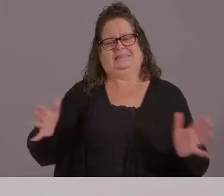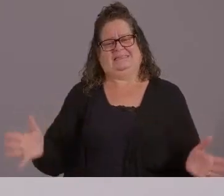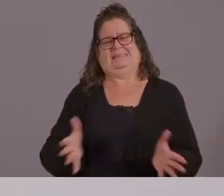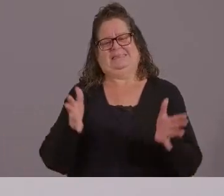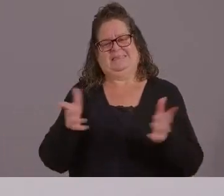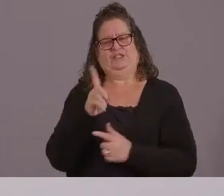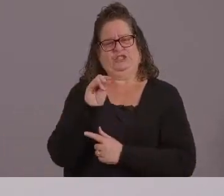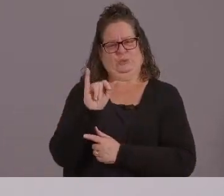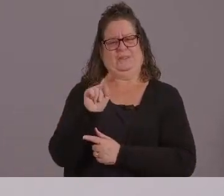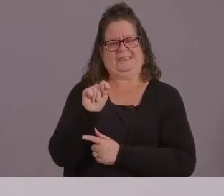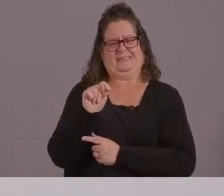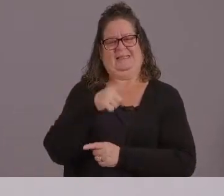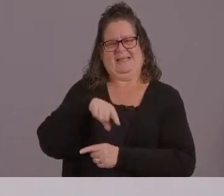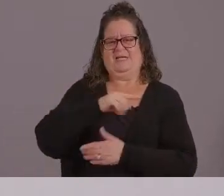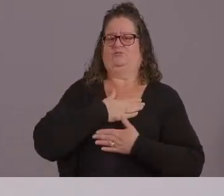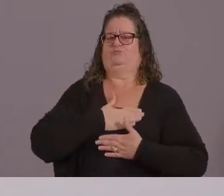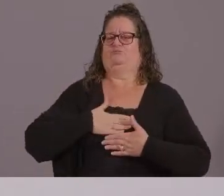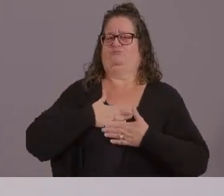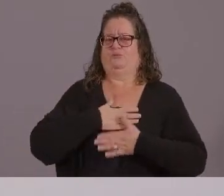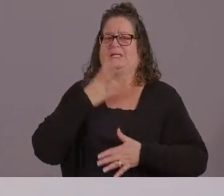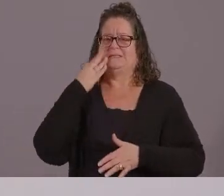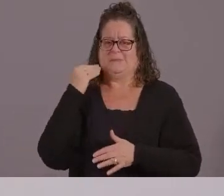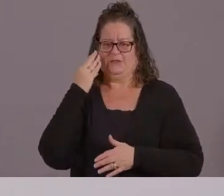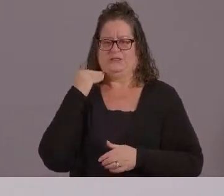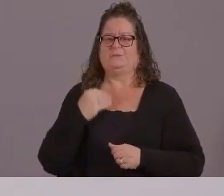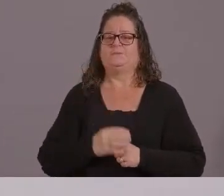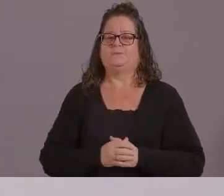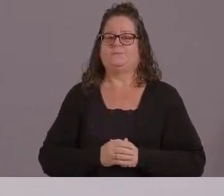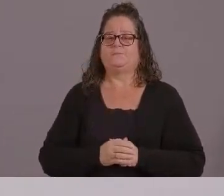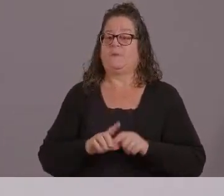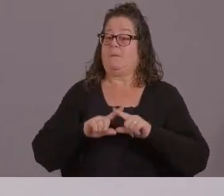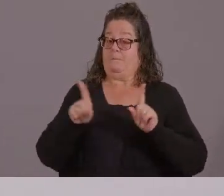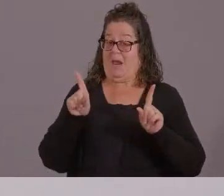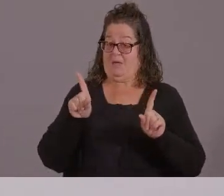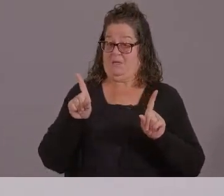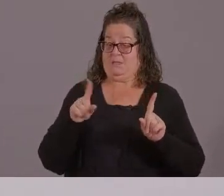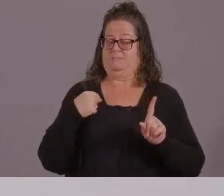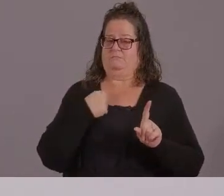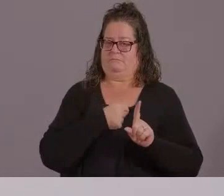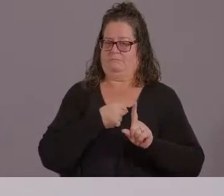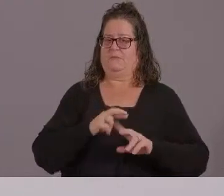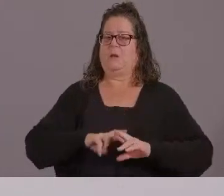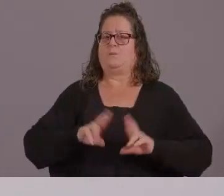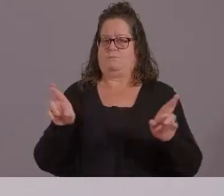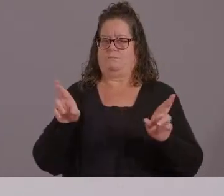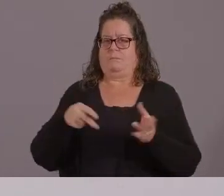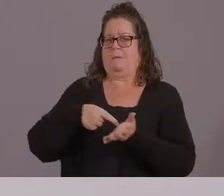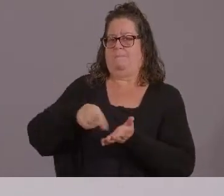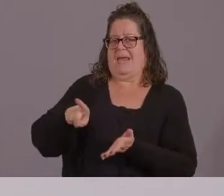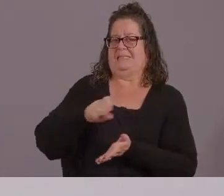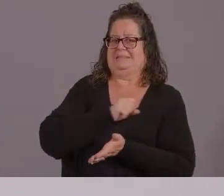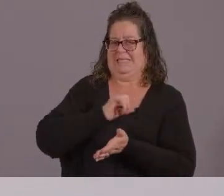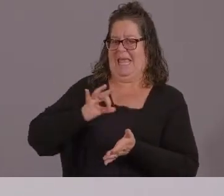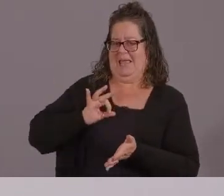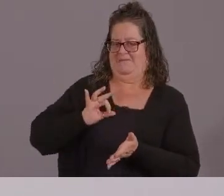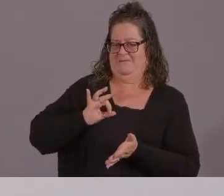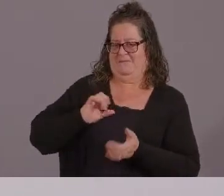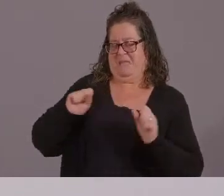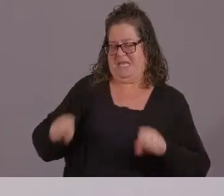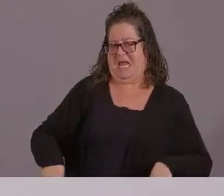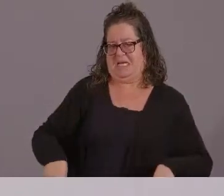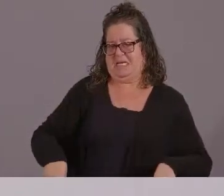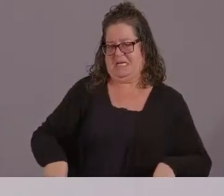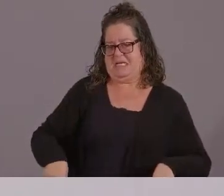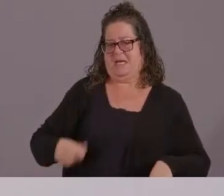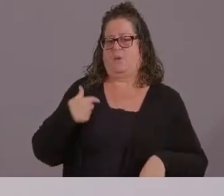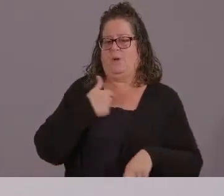we are ready to fully staff it with paid staff. You know, we've got people who are managing the